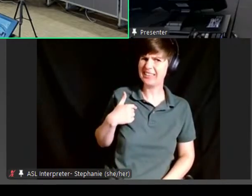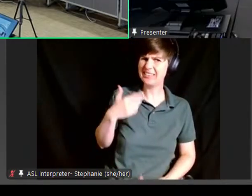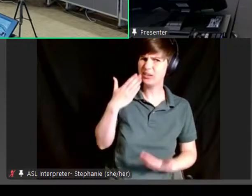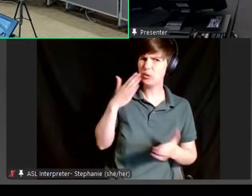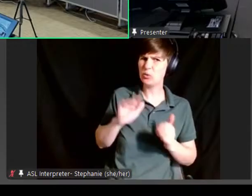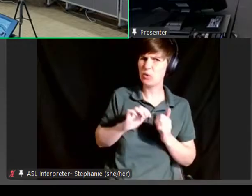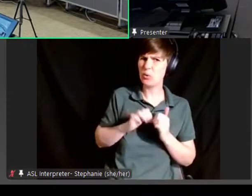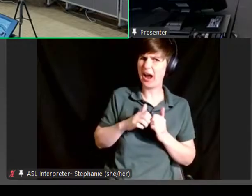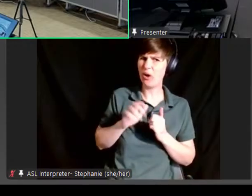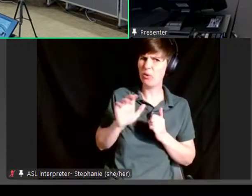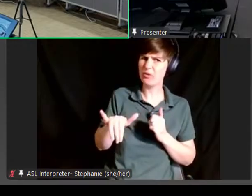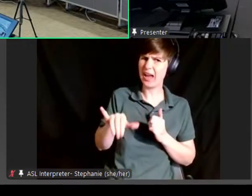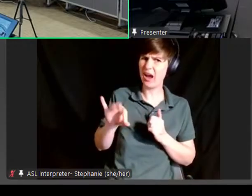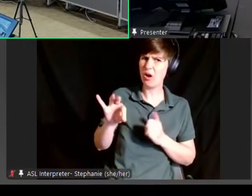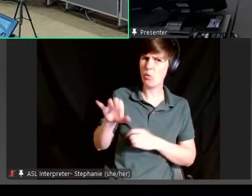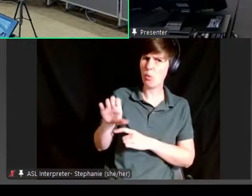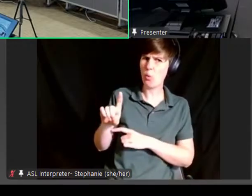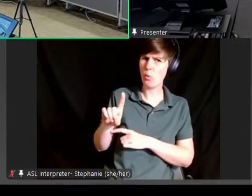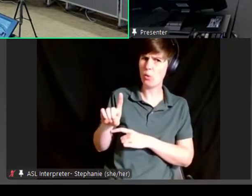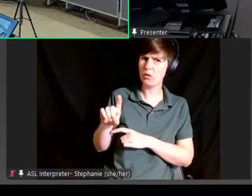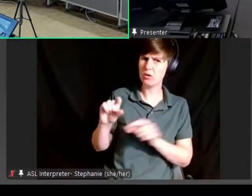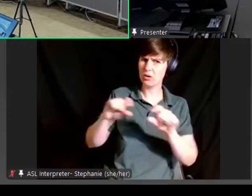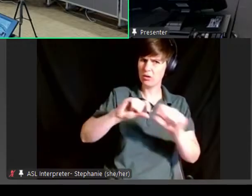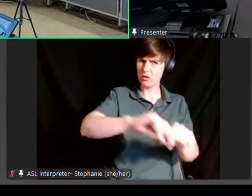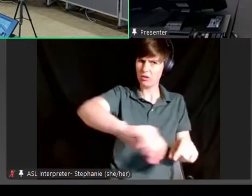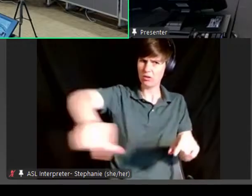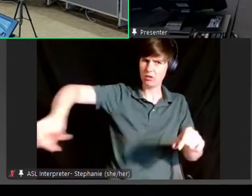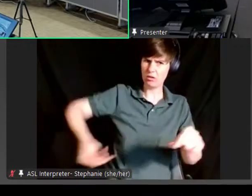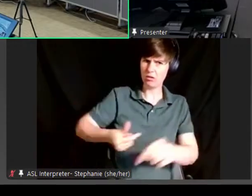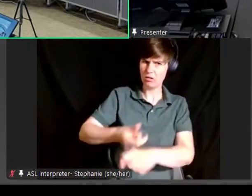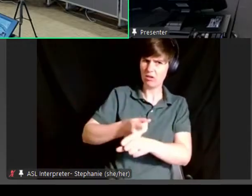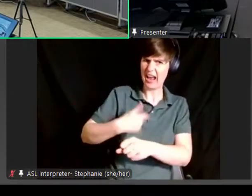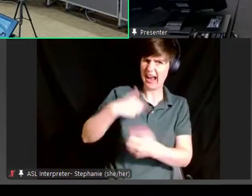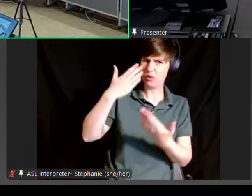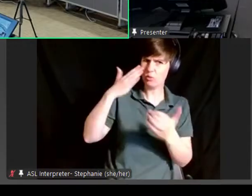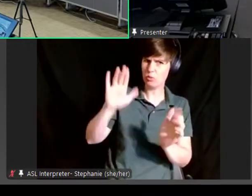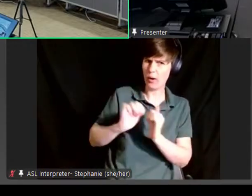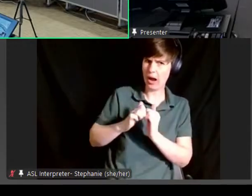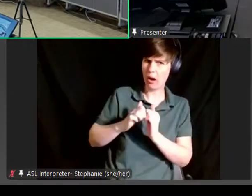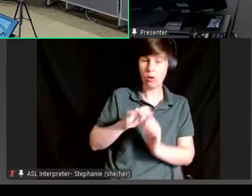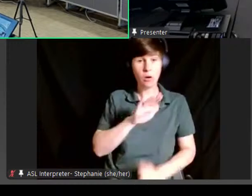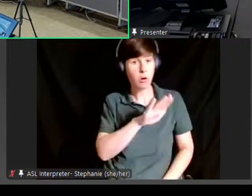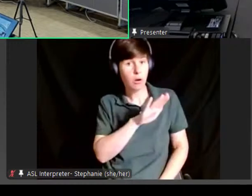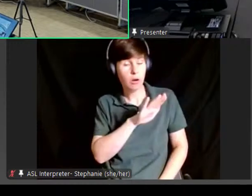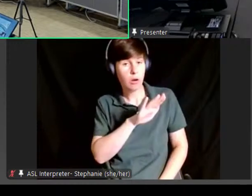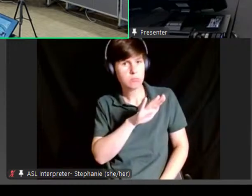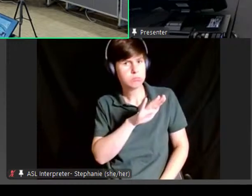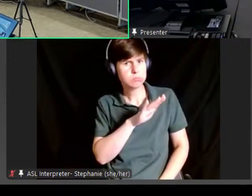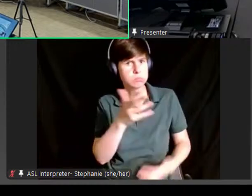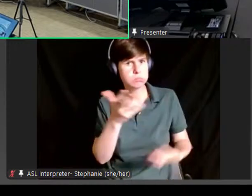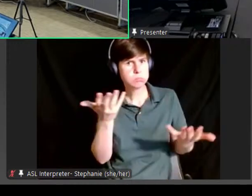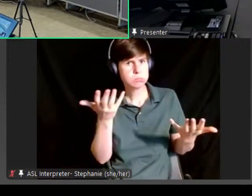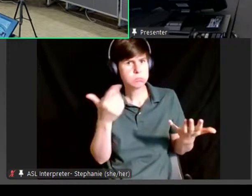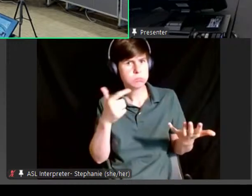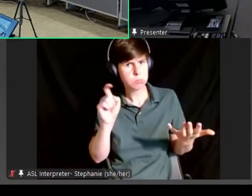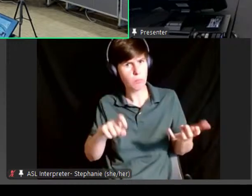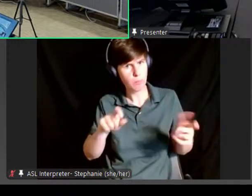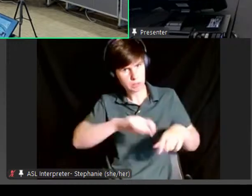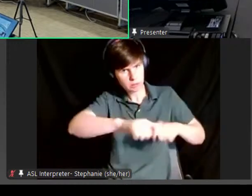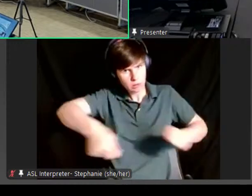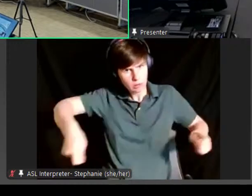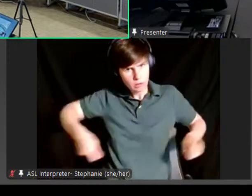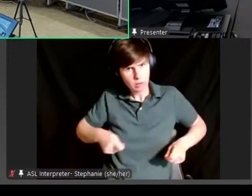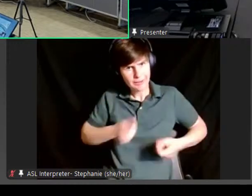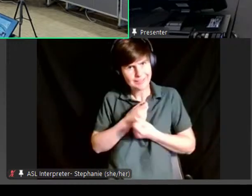little cord that goes around here. And I'm going, well, you can't drive off until I'm secured. So you got to figure